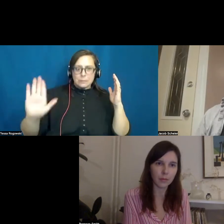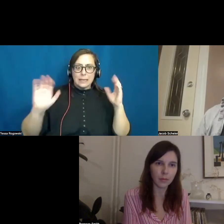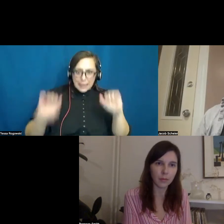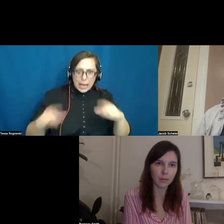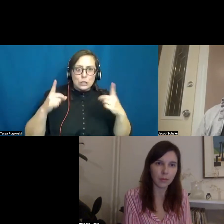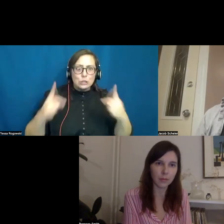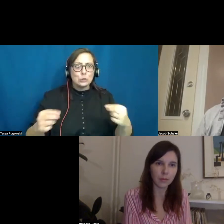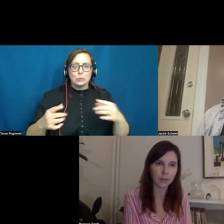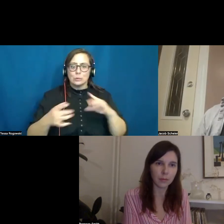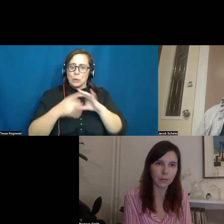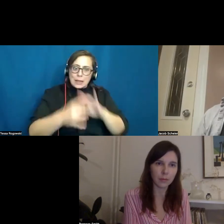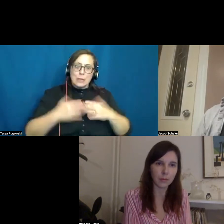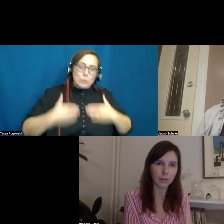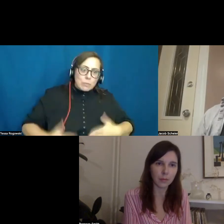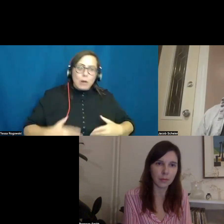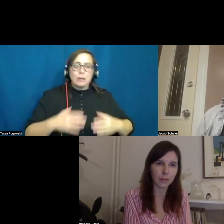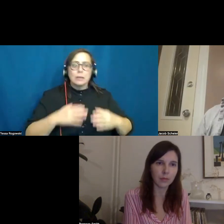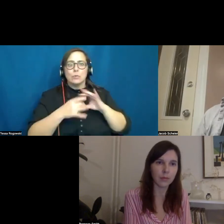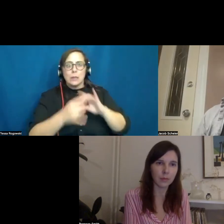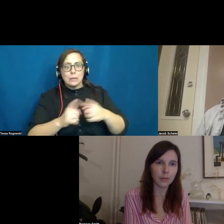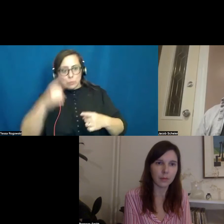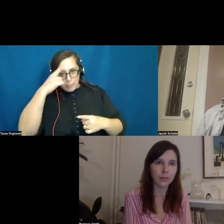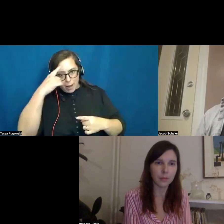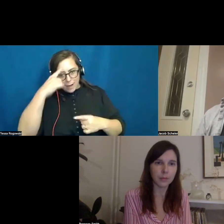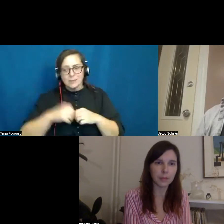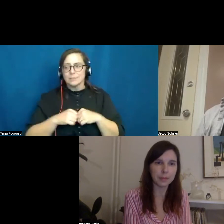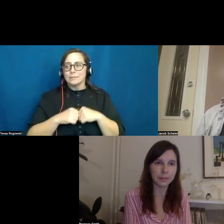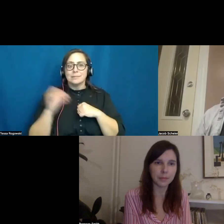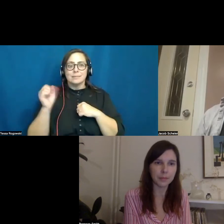mind, things like that. Yeah.